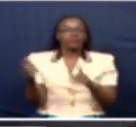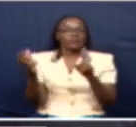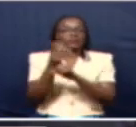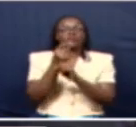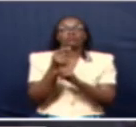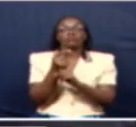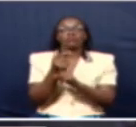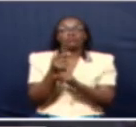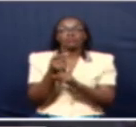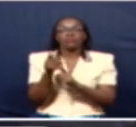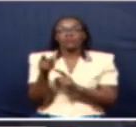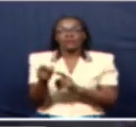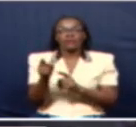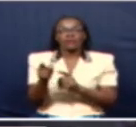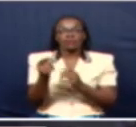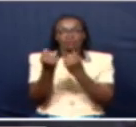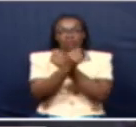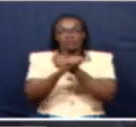seat.